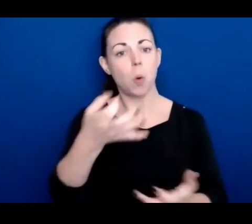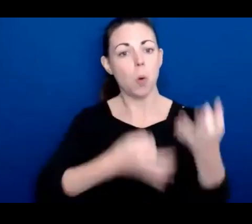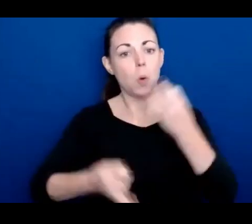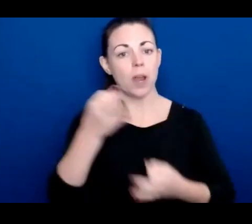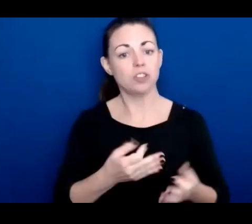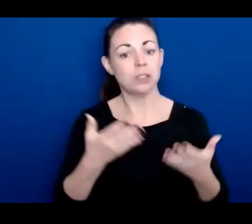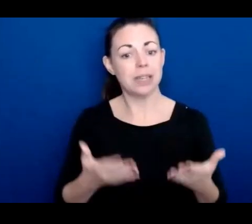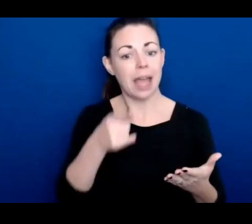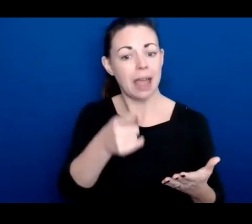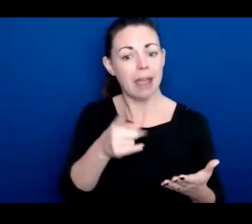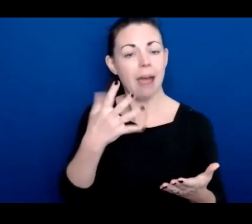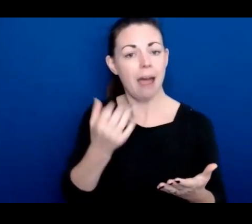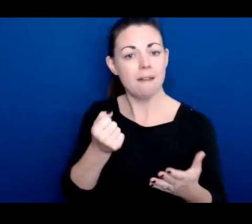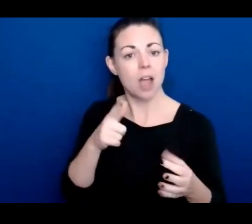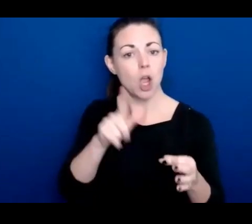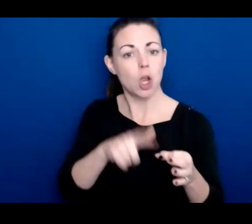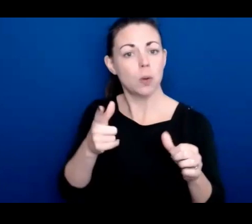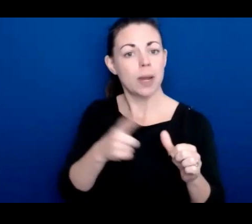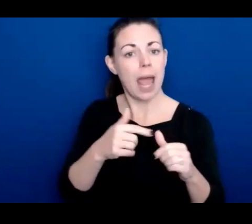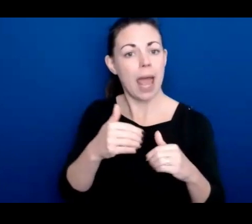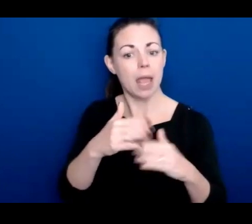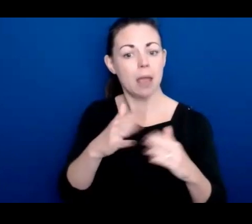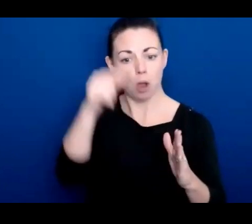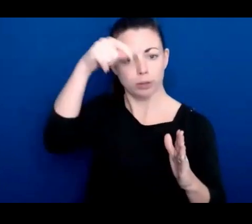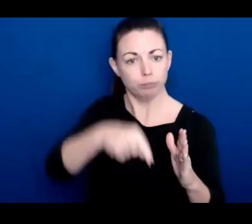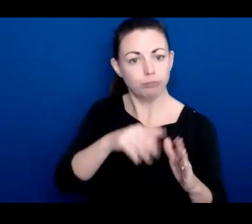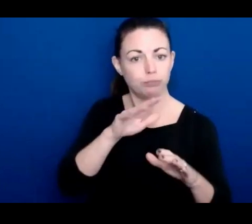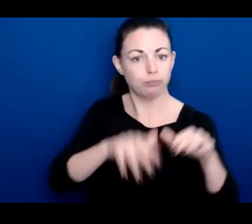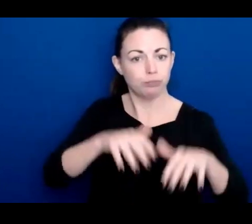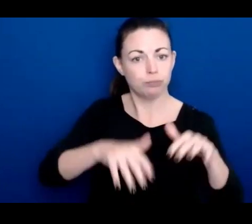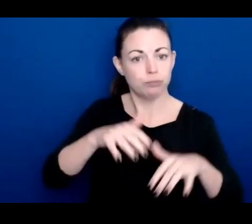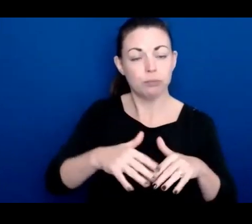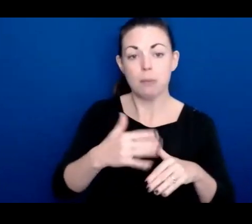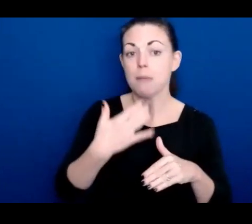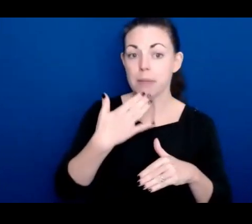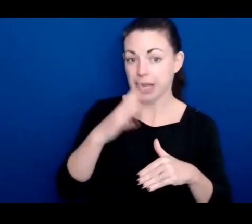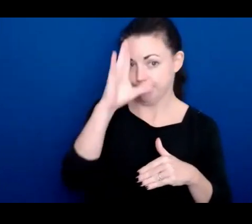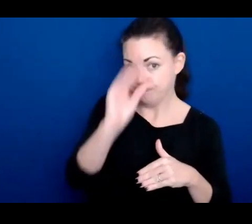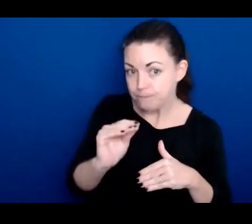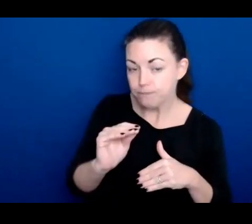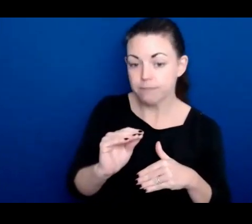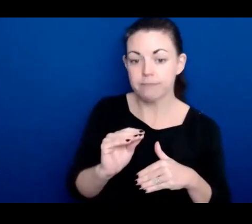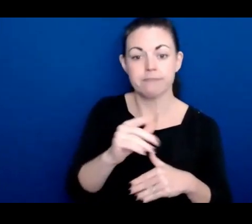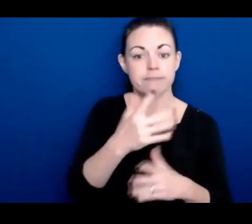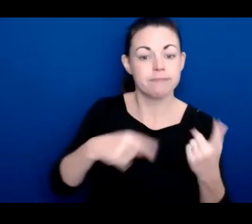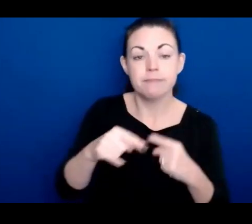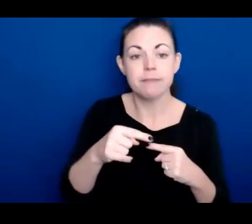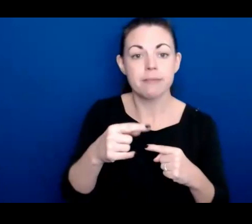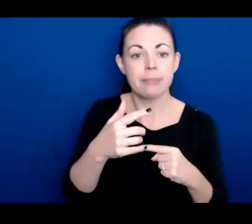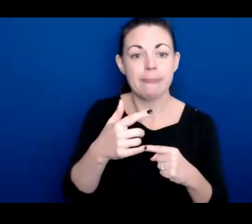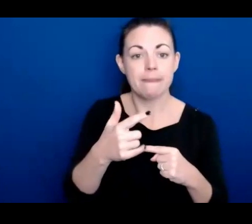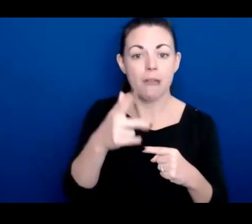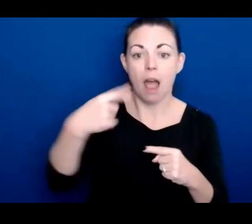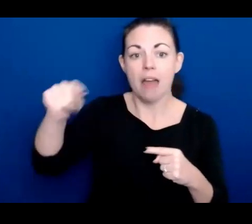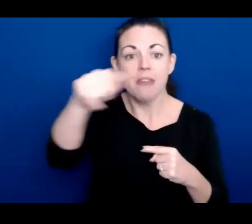your screen. So please be aware that your questions will be visible to everyone, and individuals can vote on questions submitted,